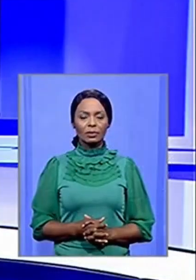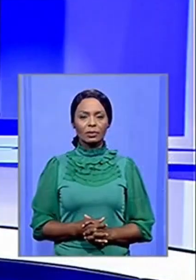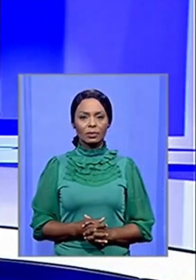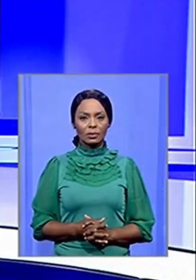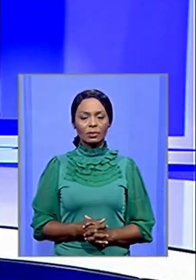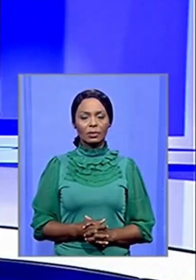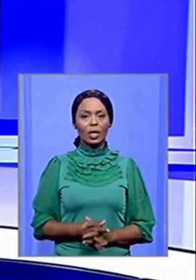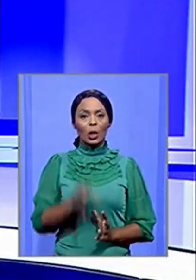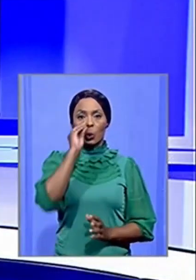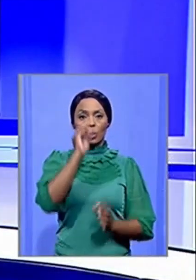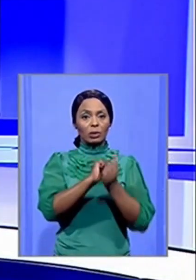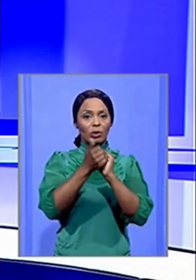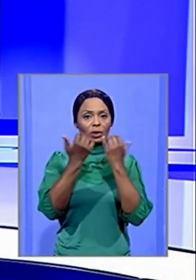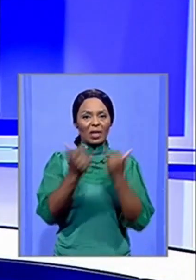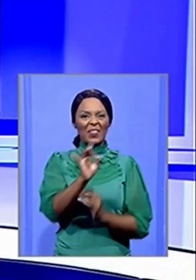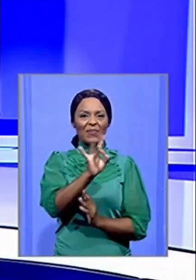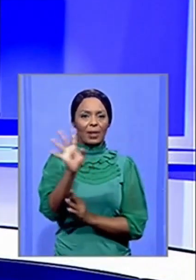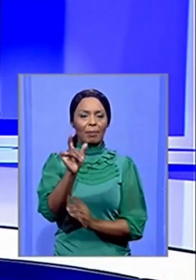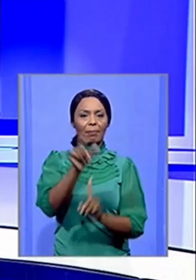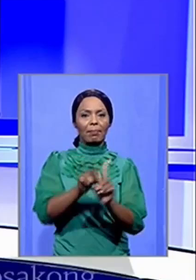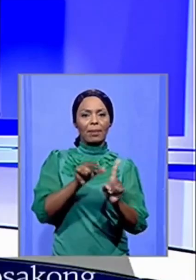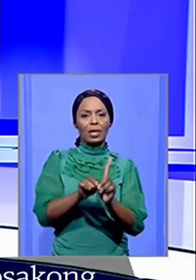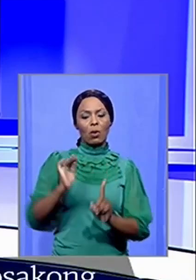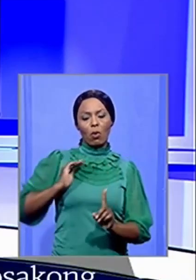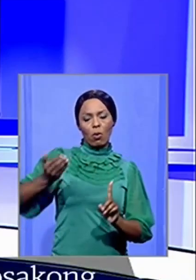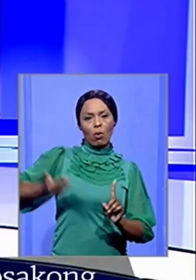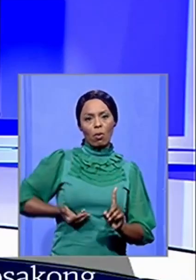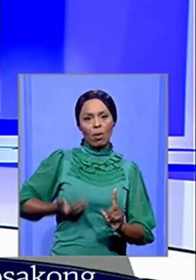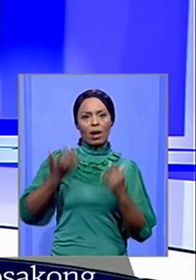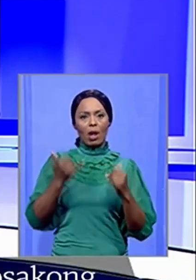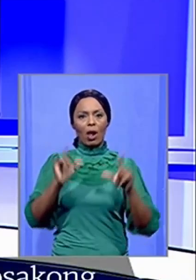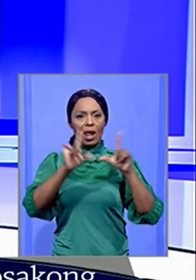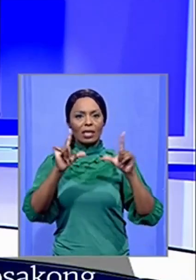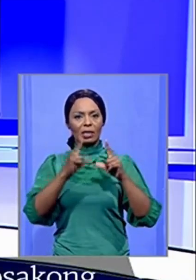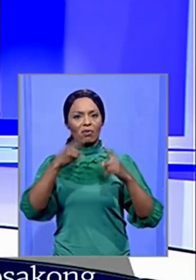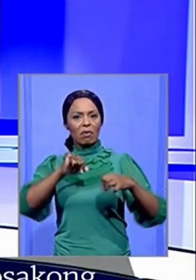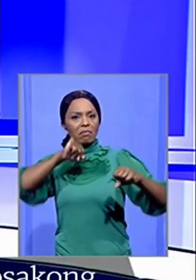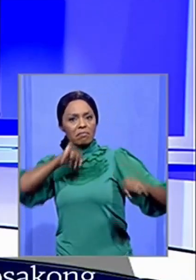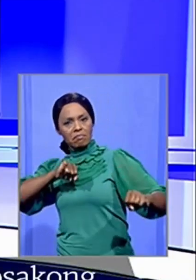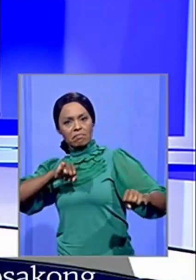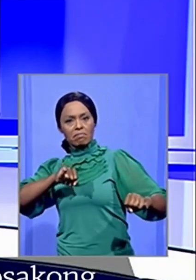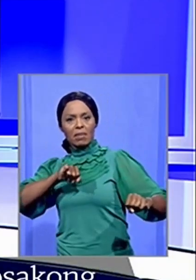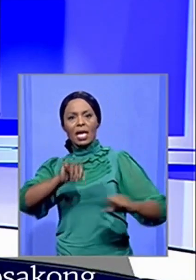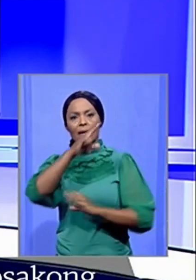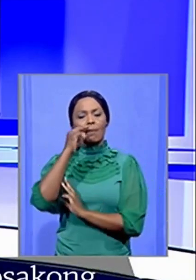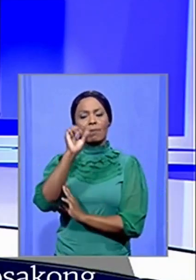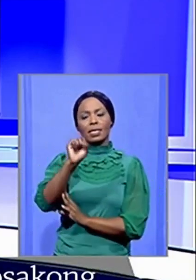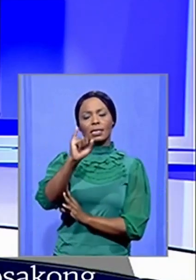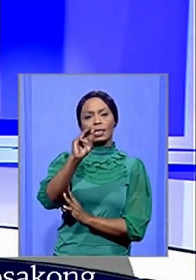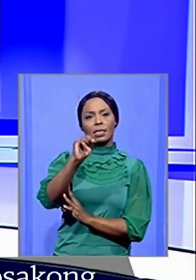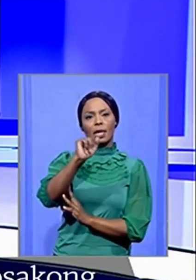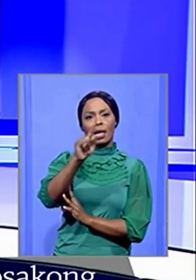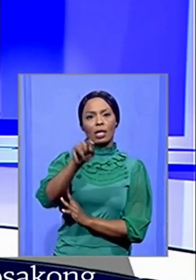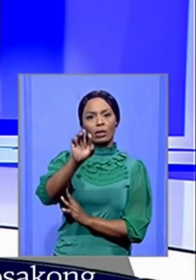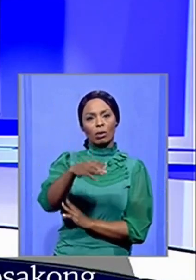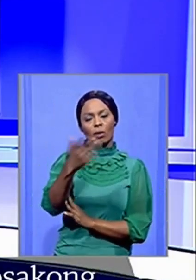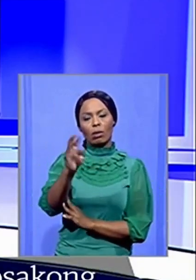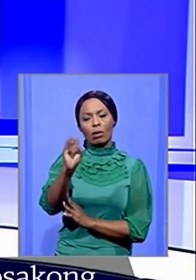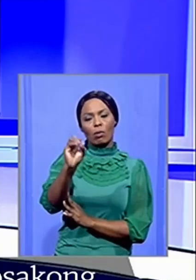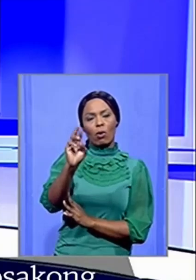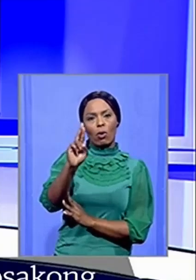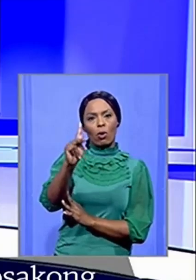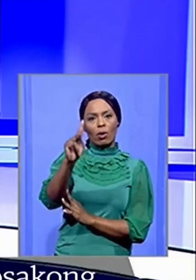Go tša dipapadi yo tee wa barulaganyi ba basadi bao ba nago le license ya ntwa ya matswele Sinazo Moroke o na le kholofelo ya gore